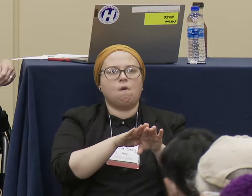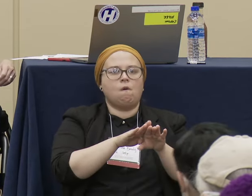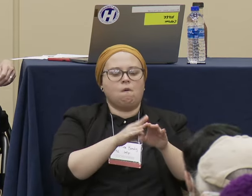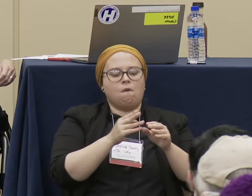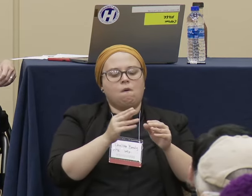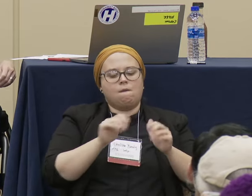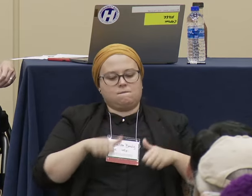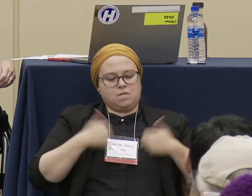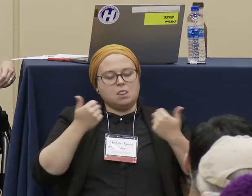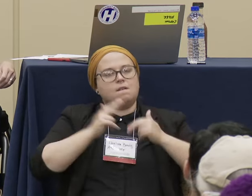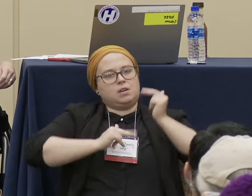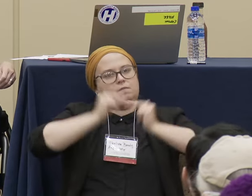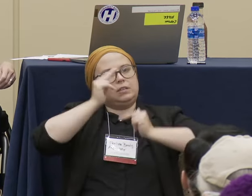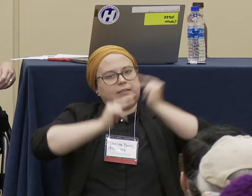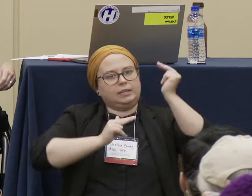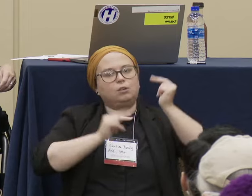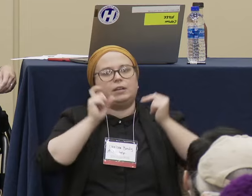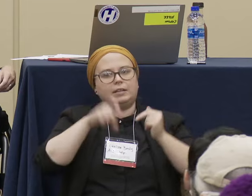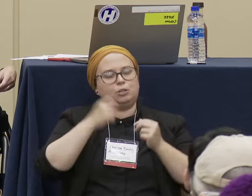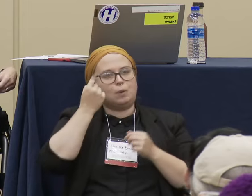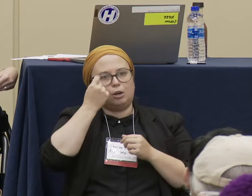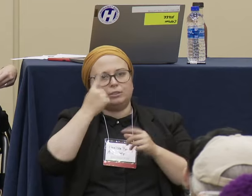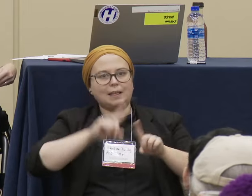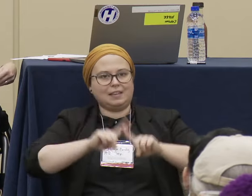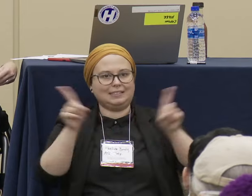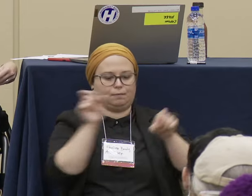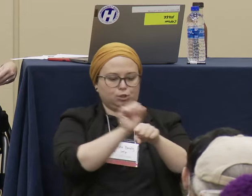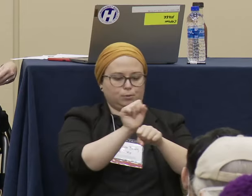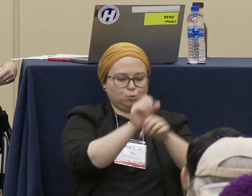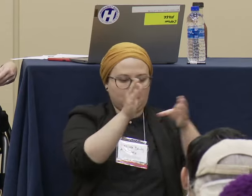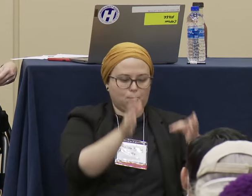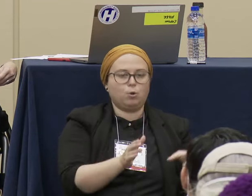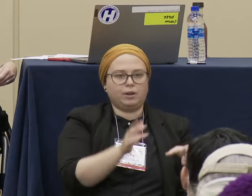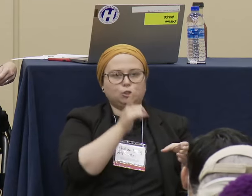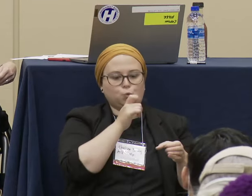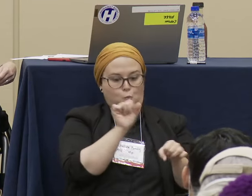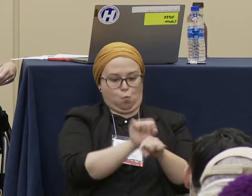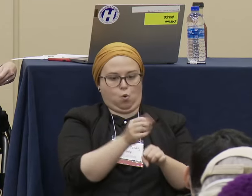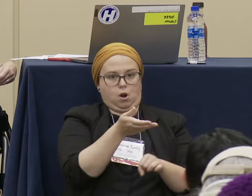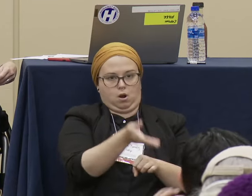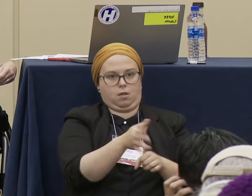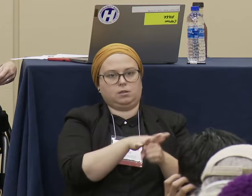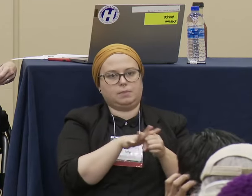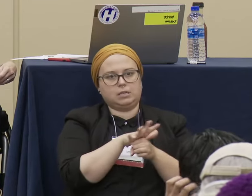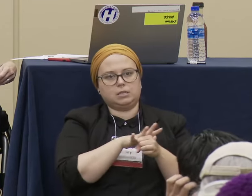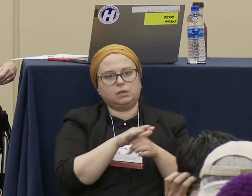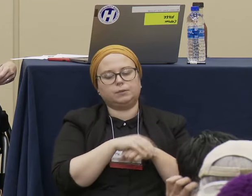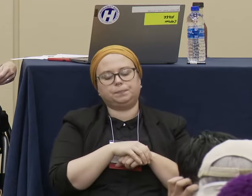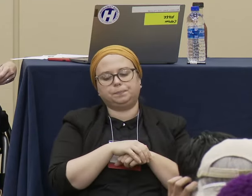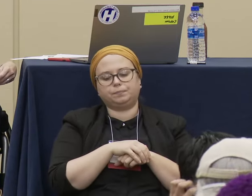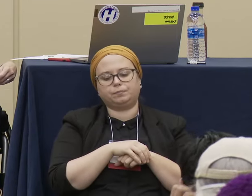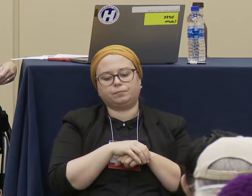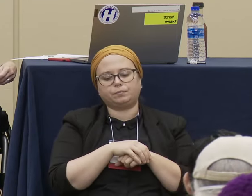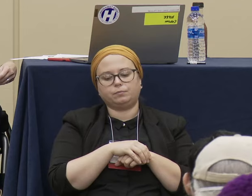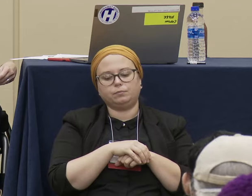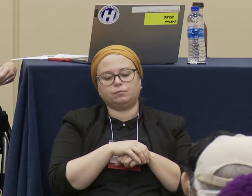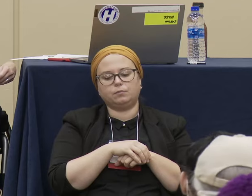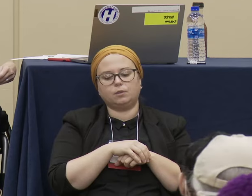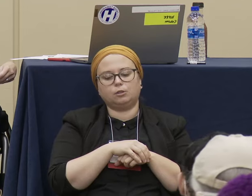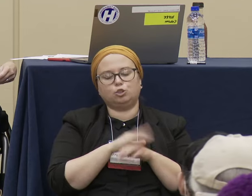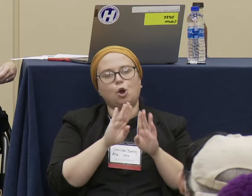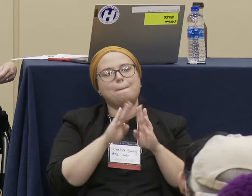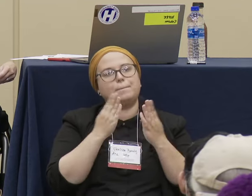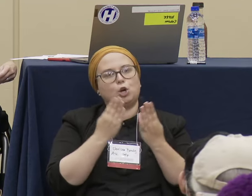differences and similarities between employees who work in these spaces. So according to the Bureau of Labor Statistics